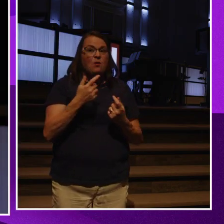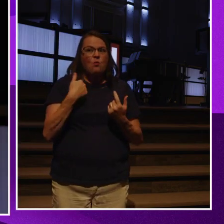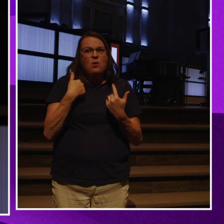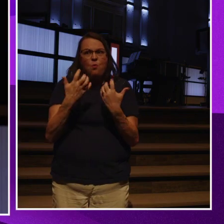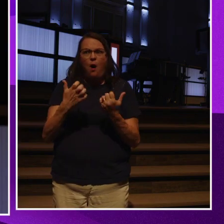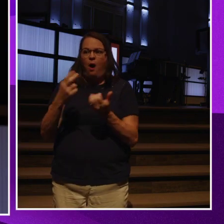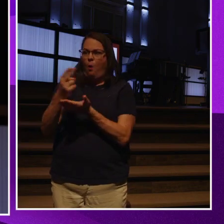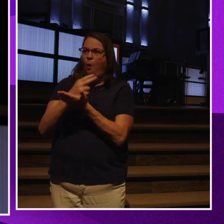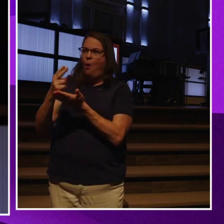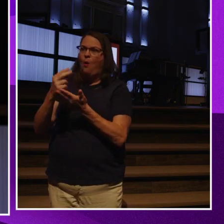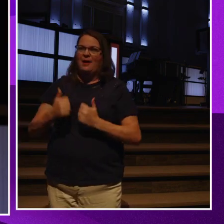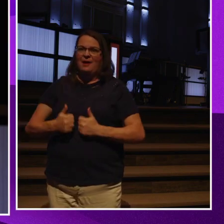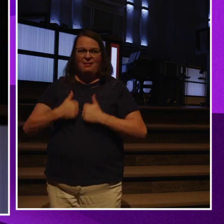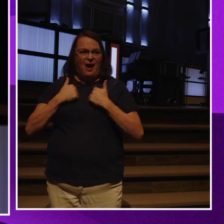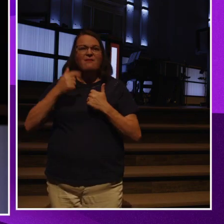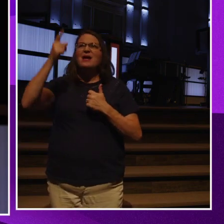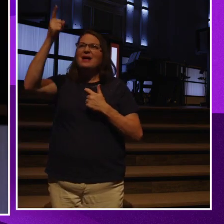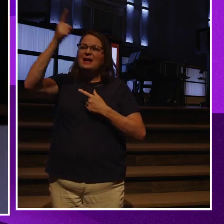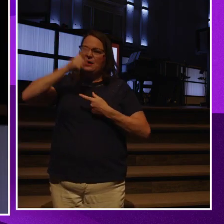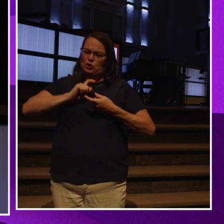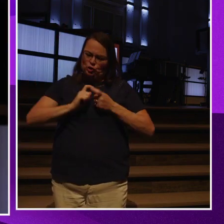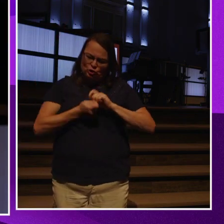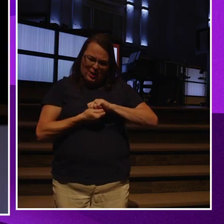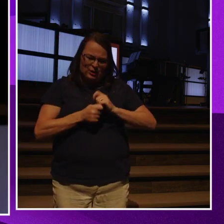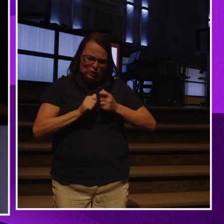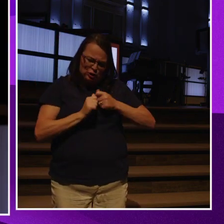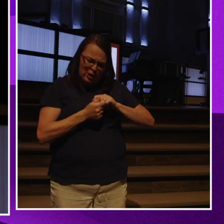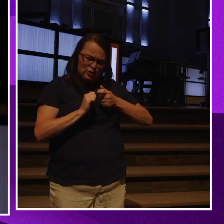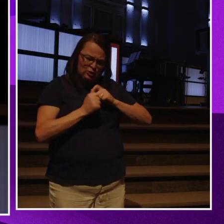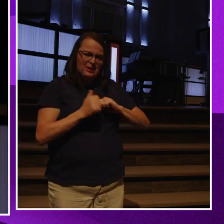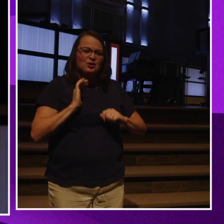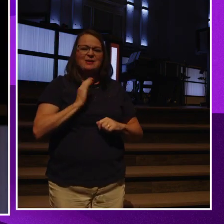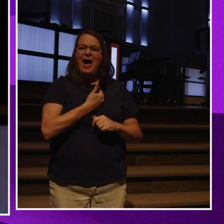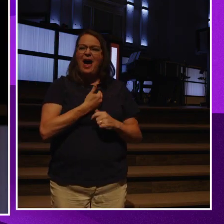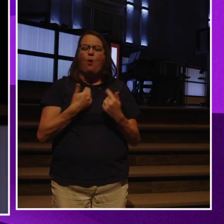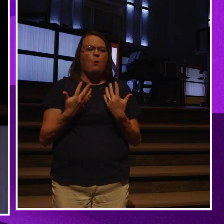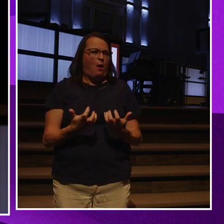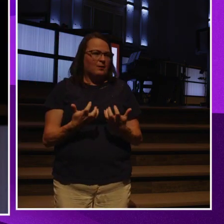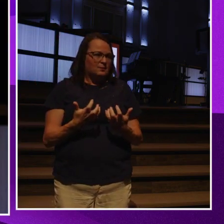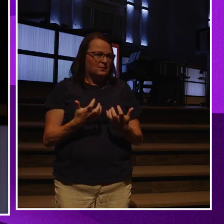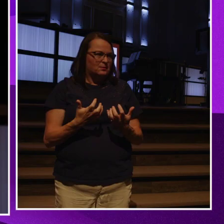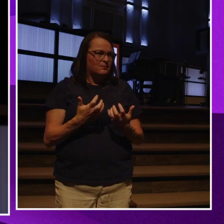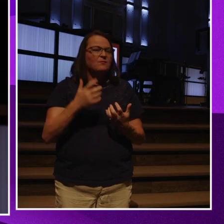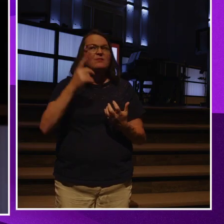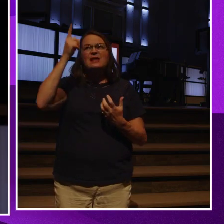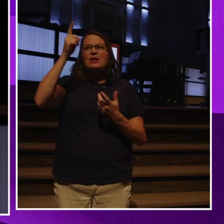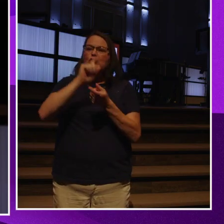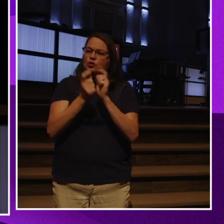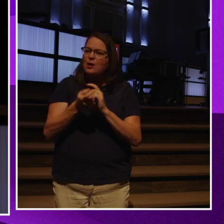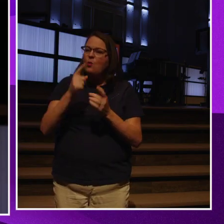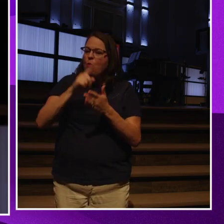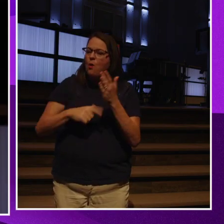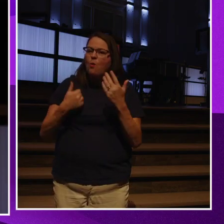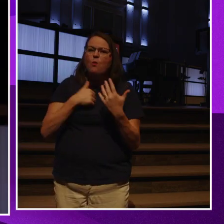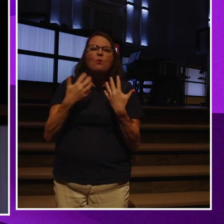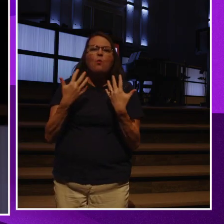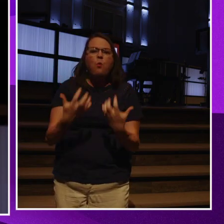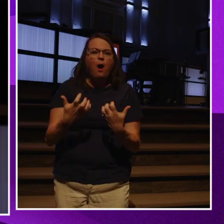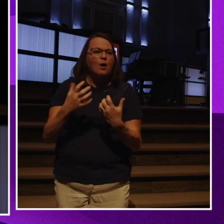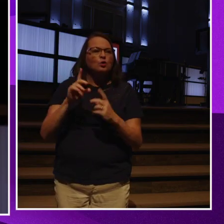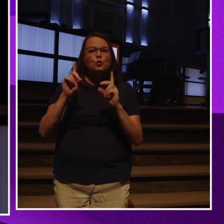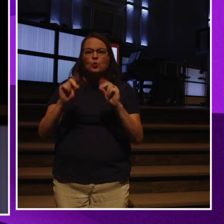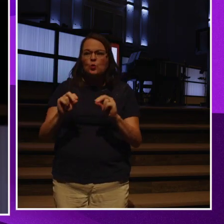in with that will and changes our want to. He changes what we want to do. Why? So we can